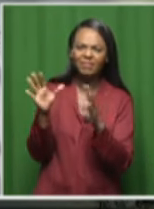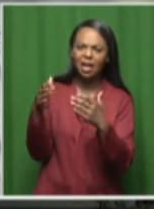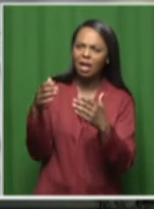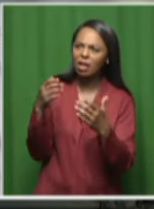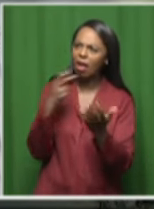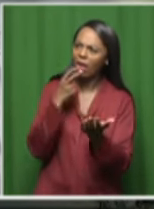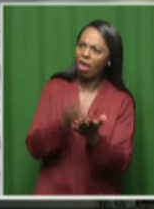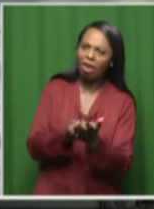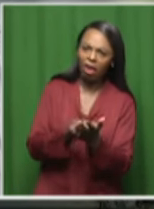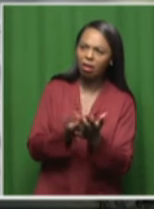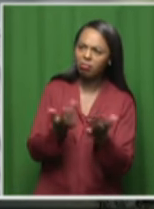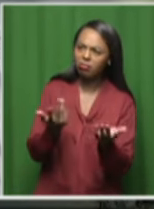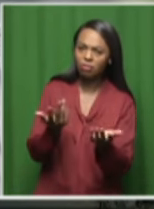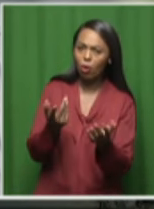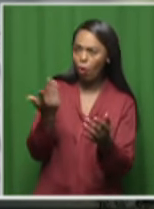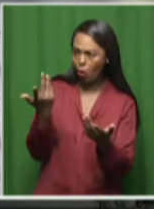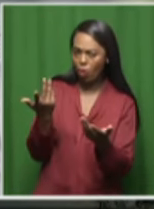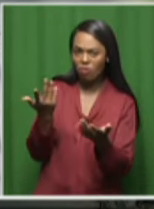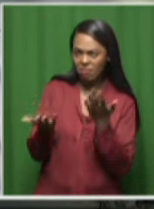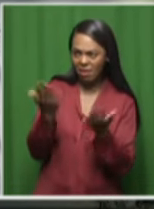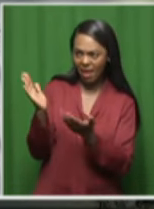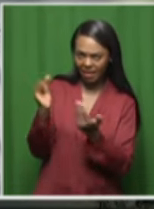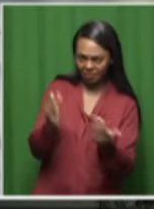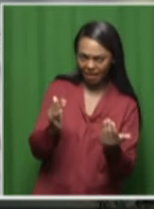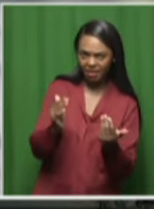were you expecting this to happen?